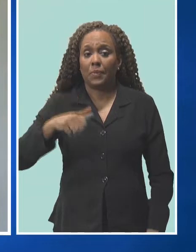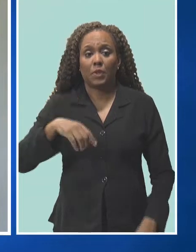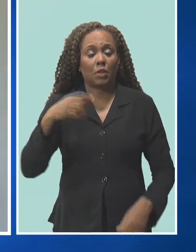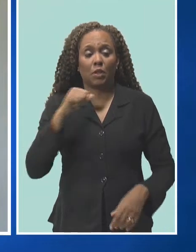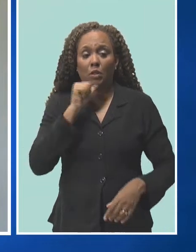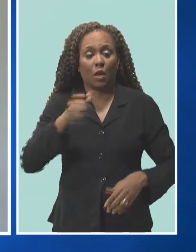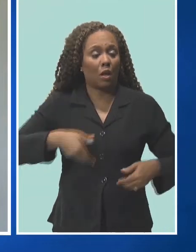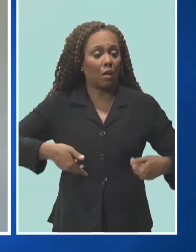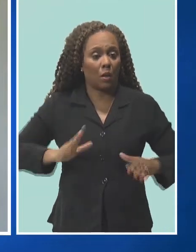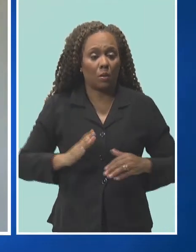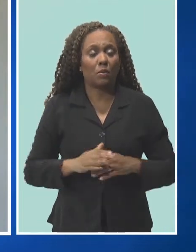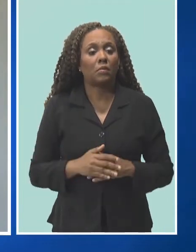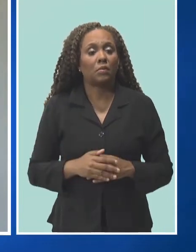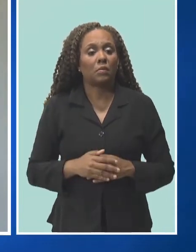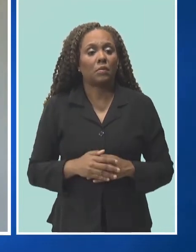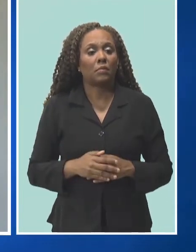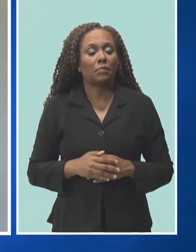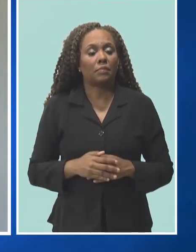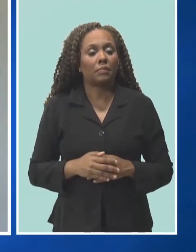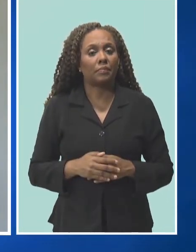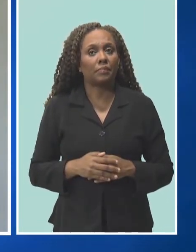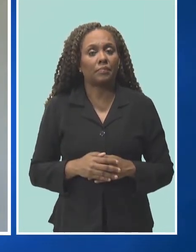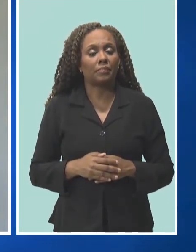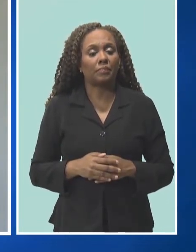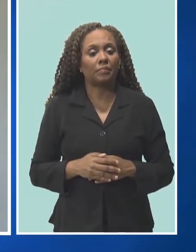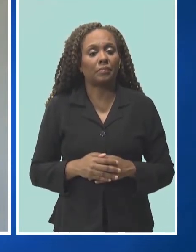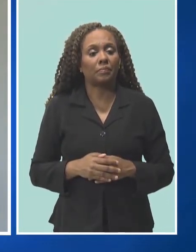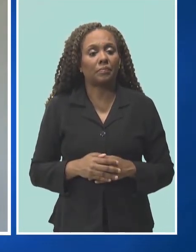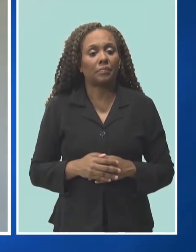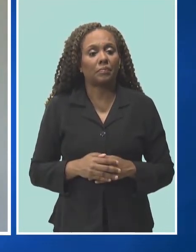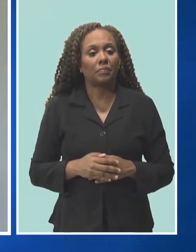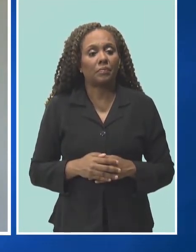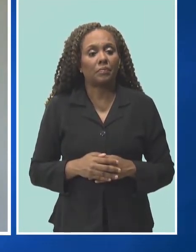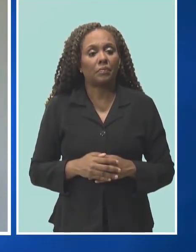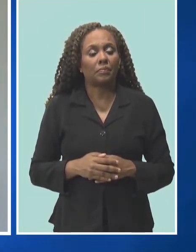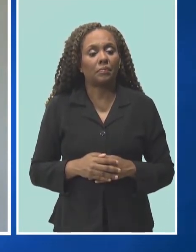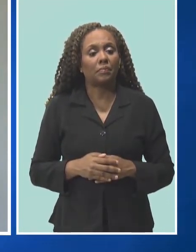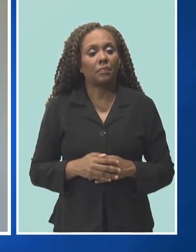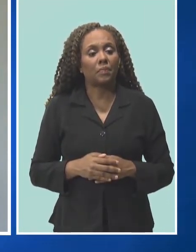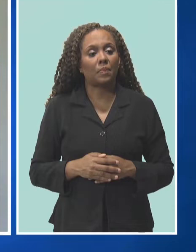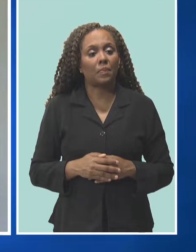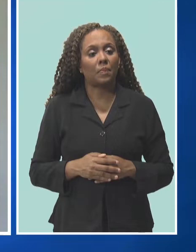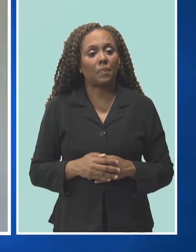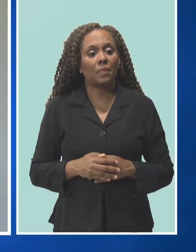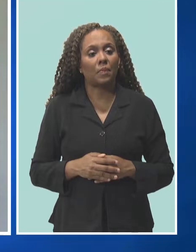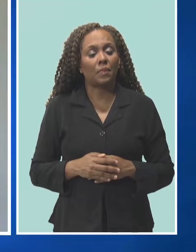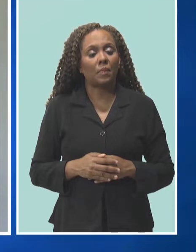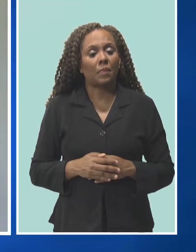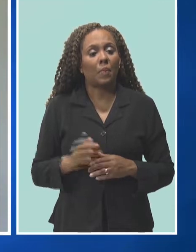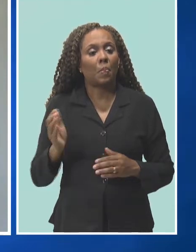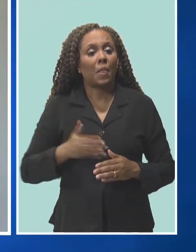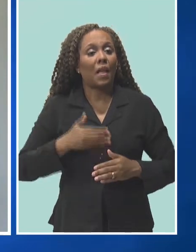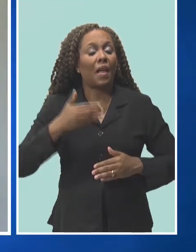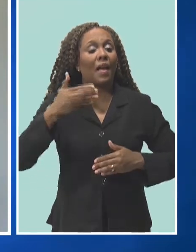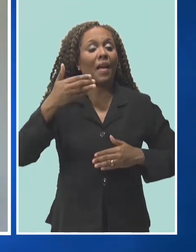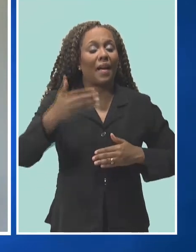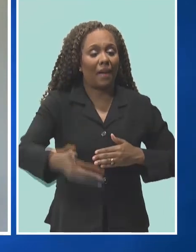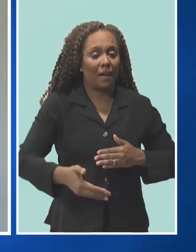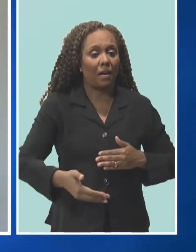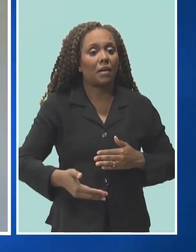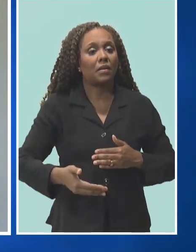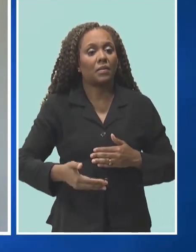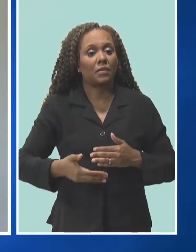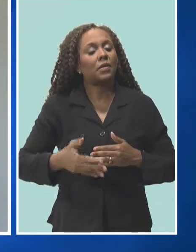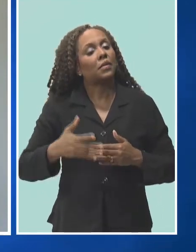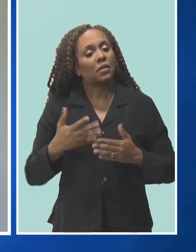eventually allowed beyond the barriers and the barricades into the courtroom, that happened after certain calls were made